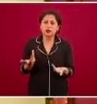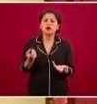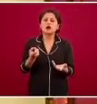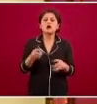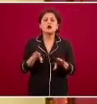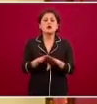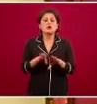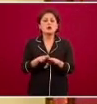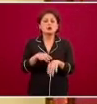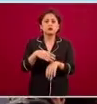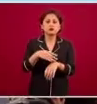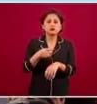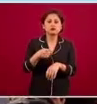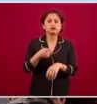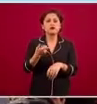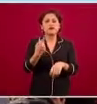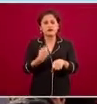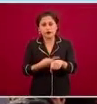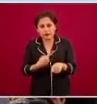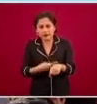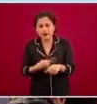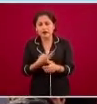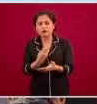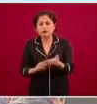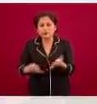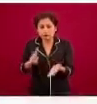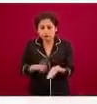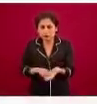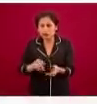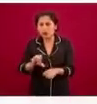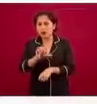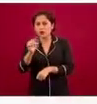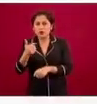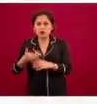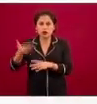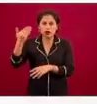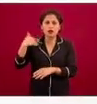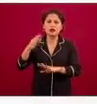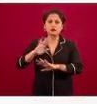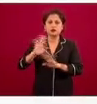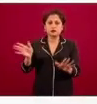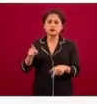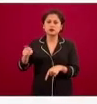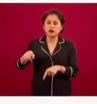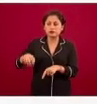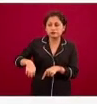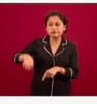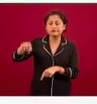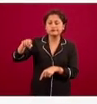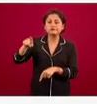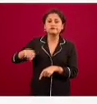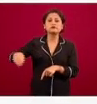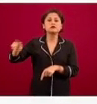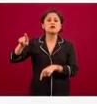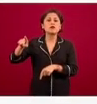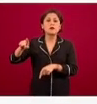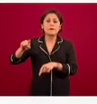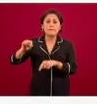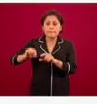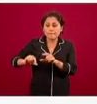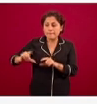Here we have the comorbidity stats, and the three leading causes of